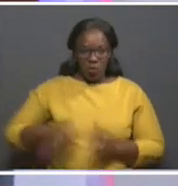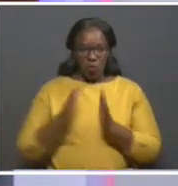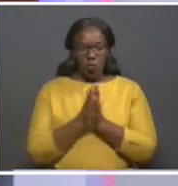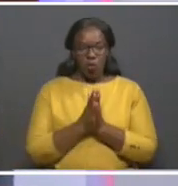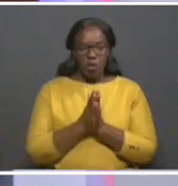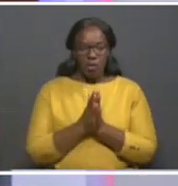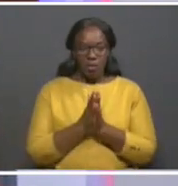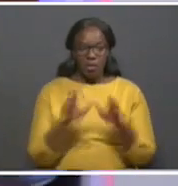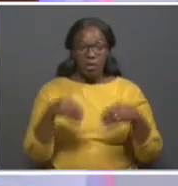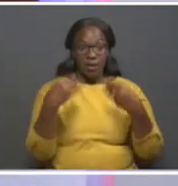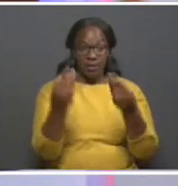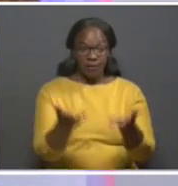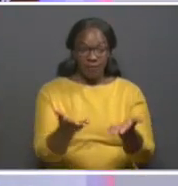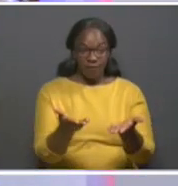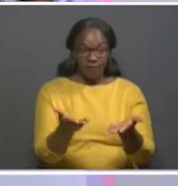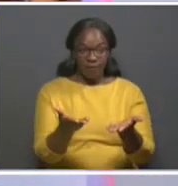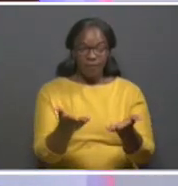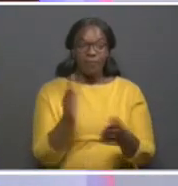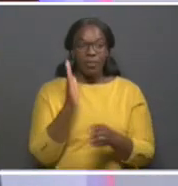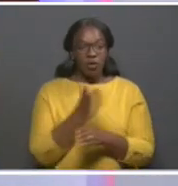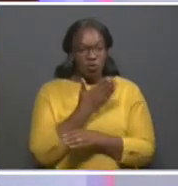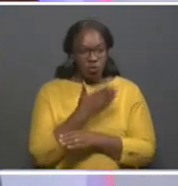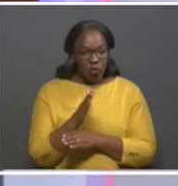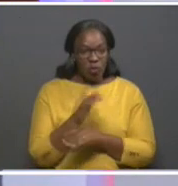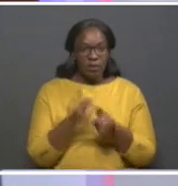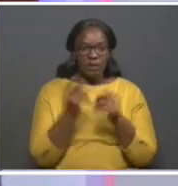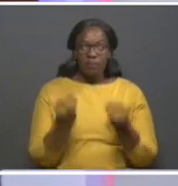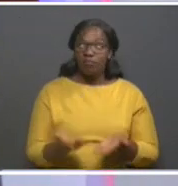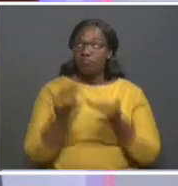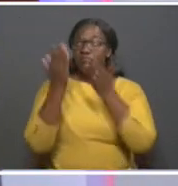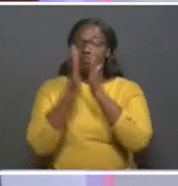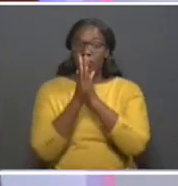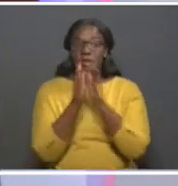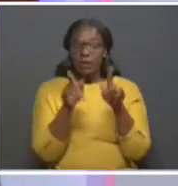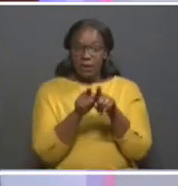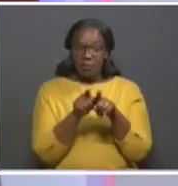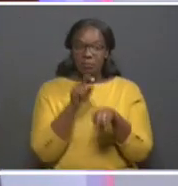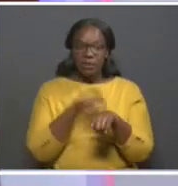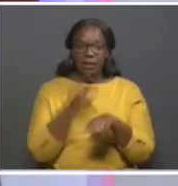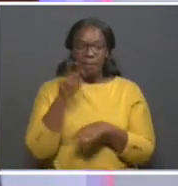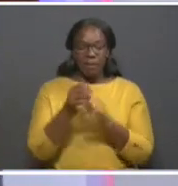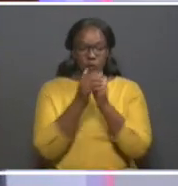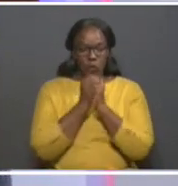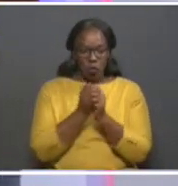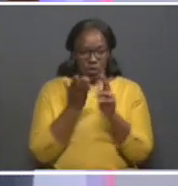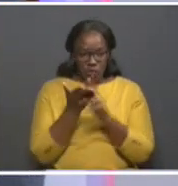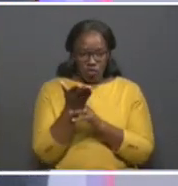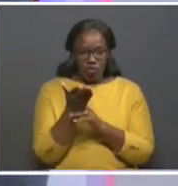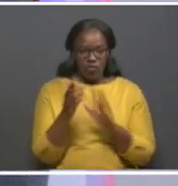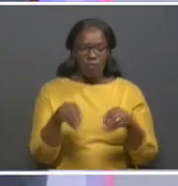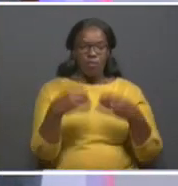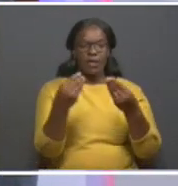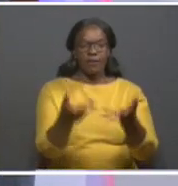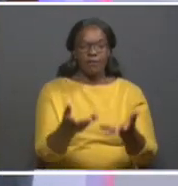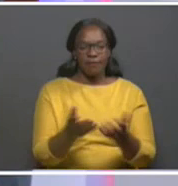giving. We worship Him with our songs. We lift up prayer, but we also take time to worship Him as He enables us through our